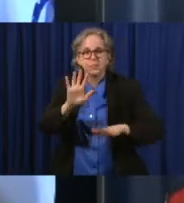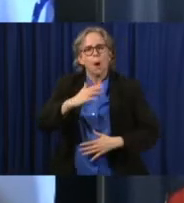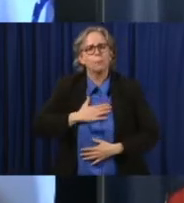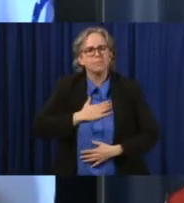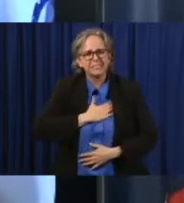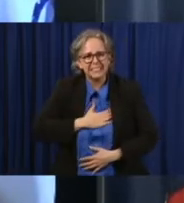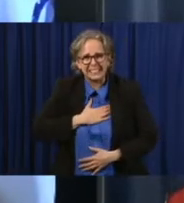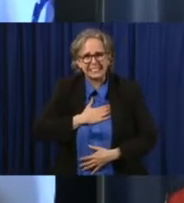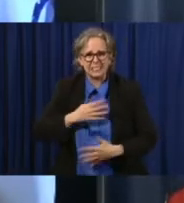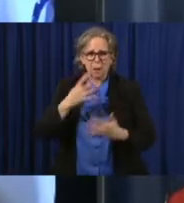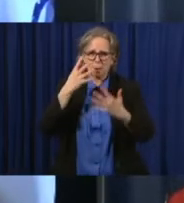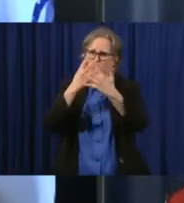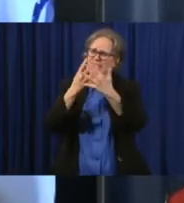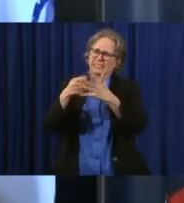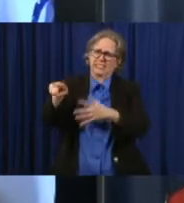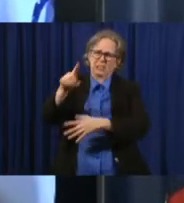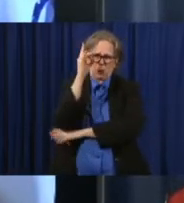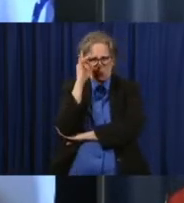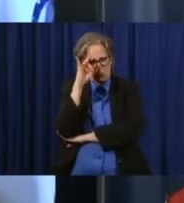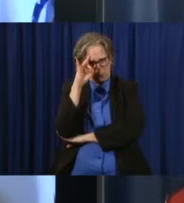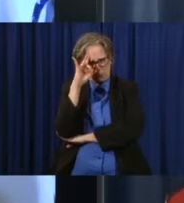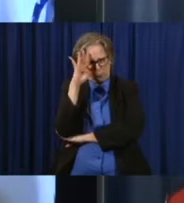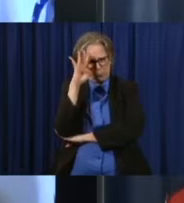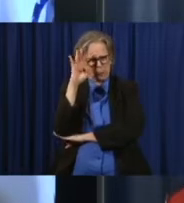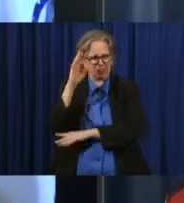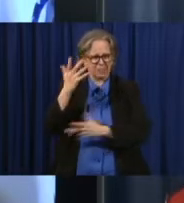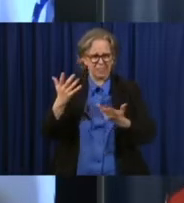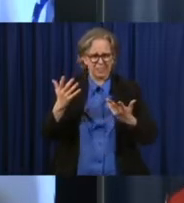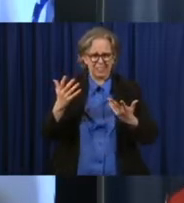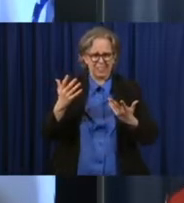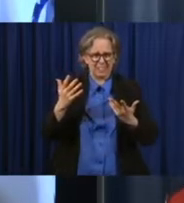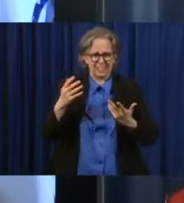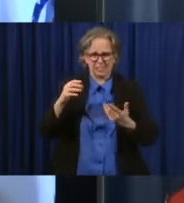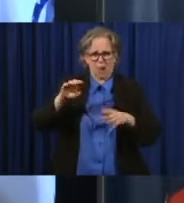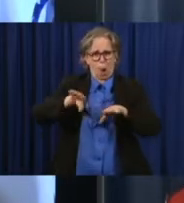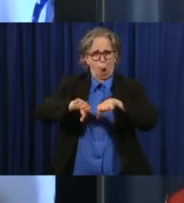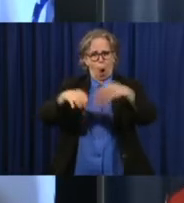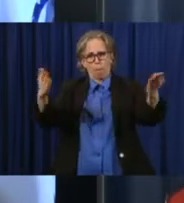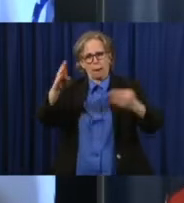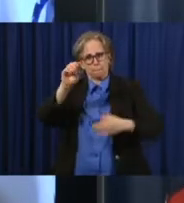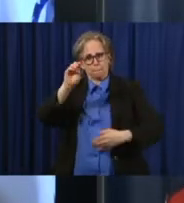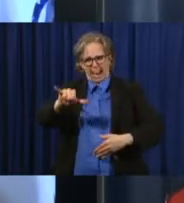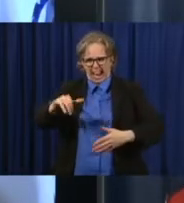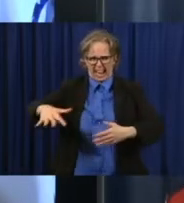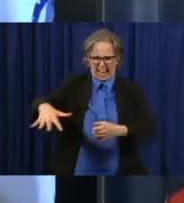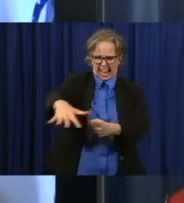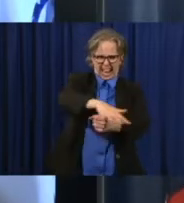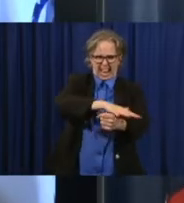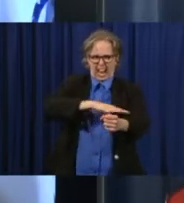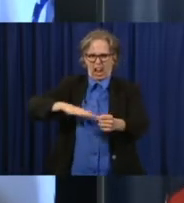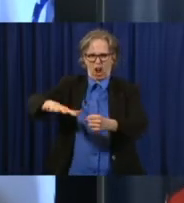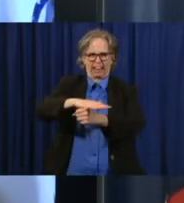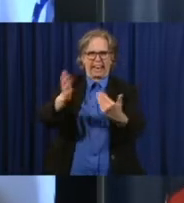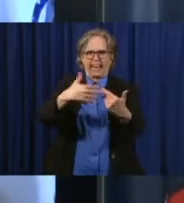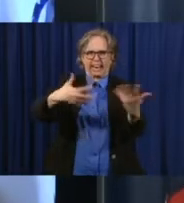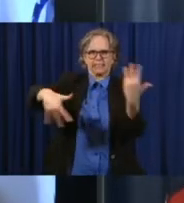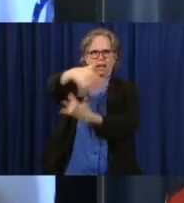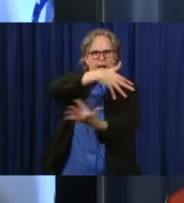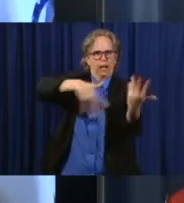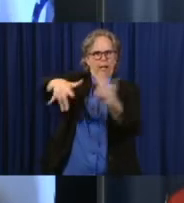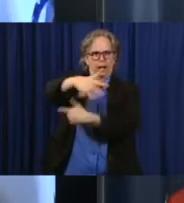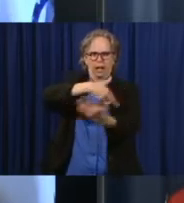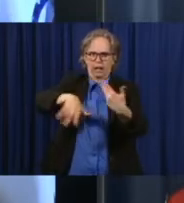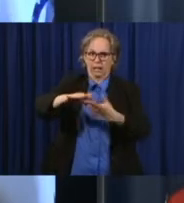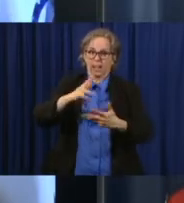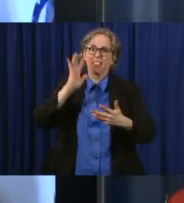it's open bay living where you can keep COVID out for any length of time, and it's not a place where it's not going to spread. So we have to deal with